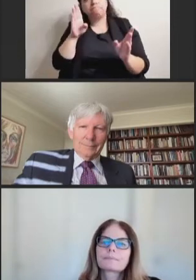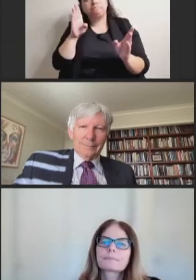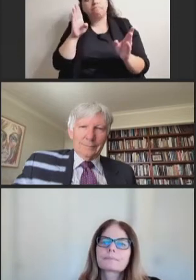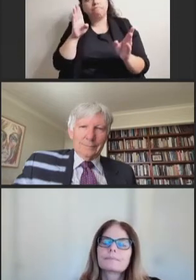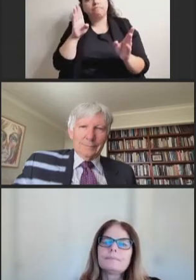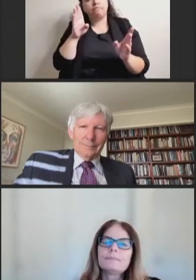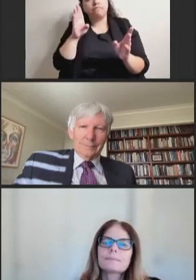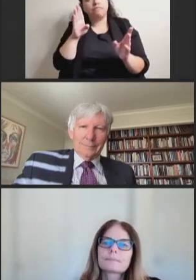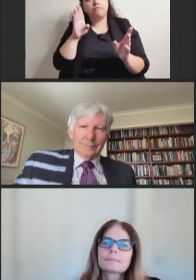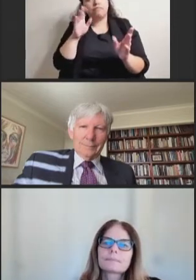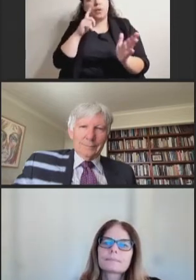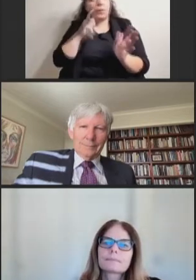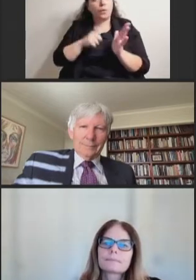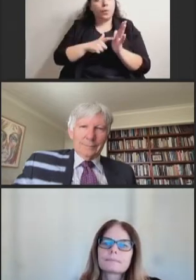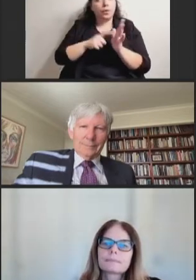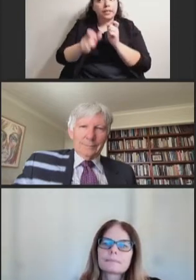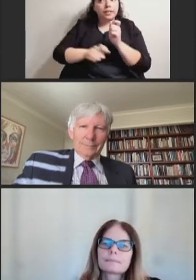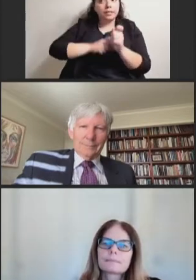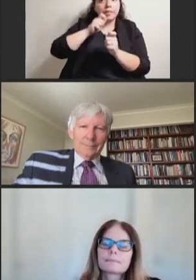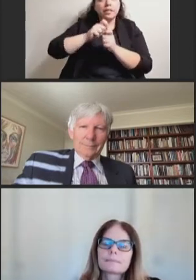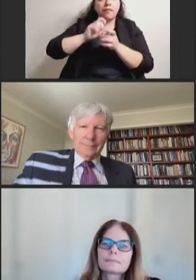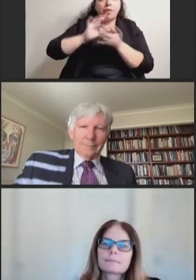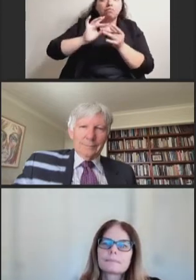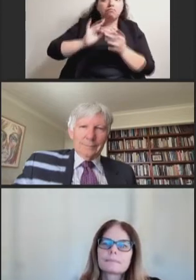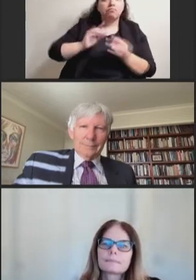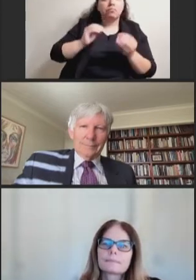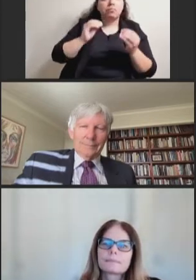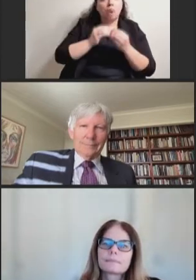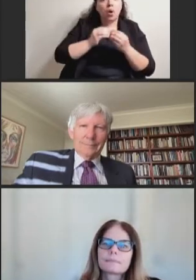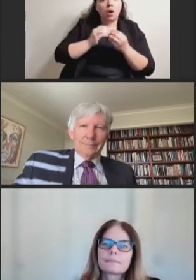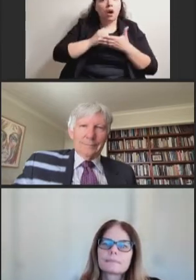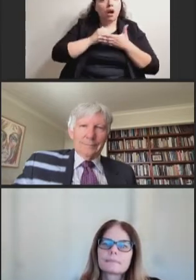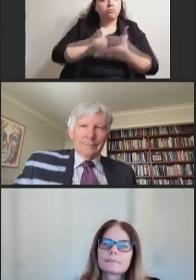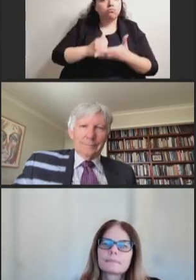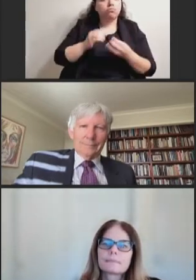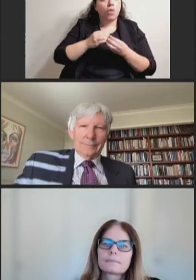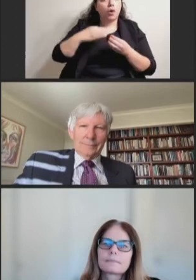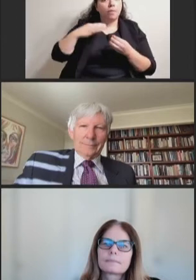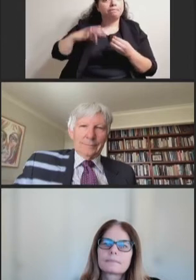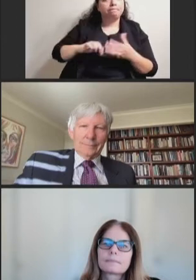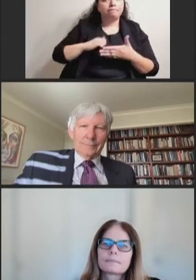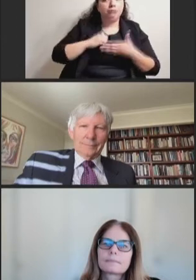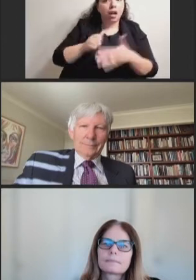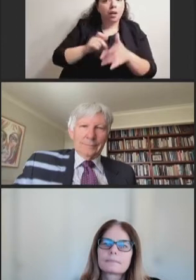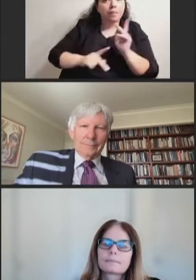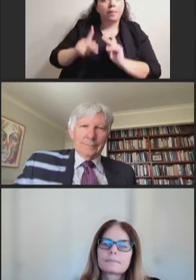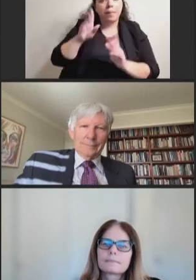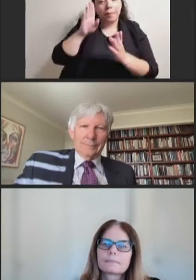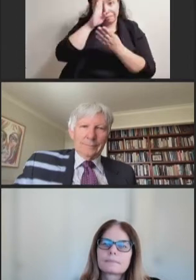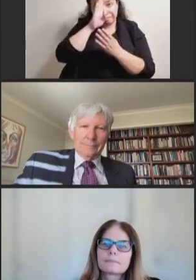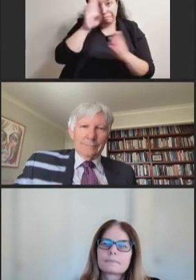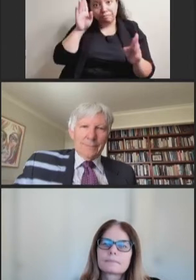features more important than others in changing someone's current intention?